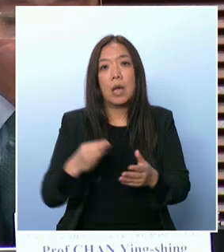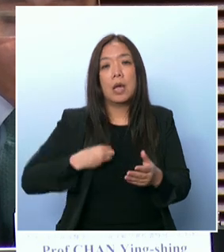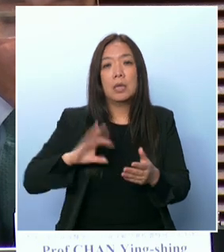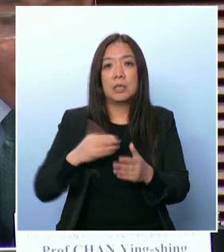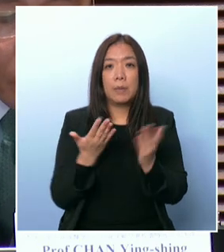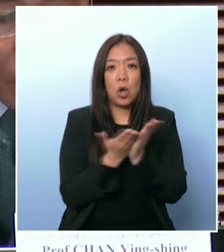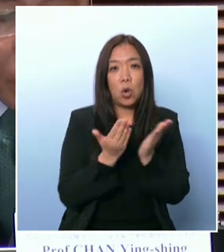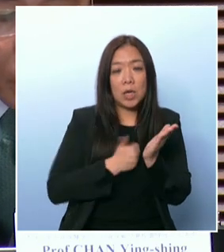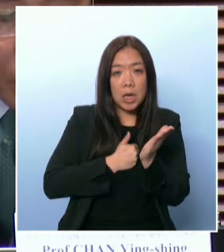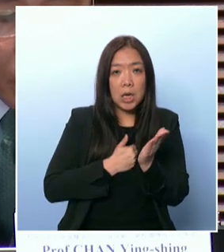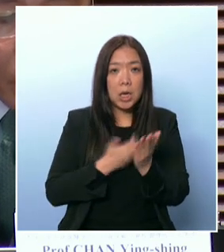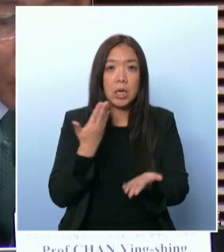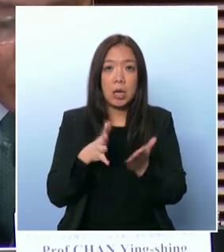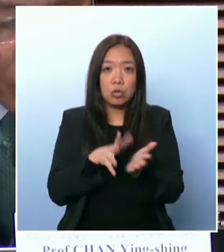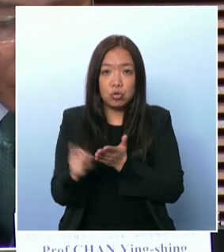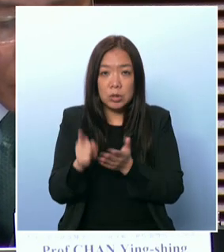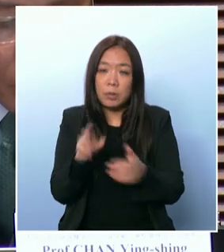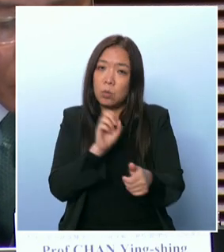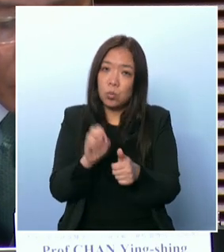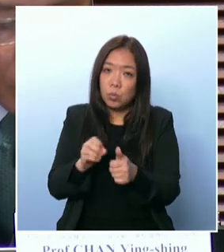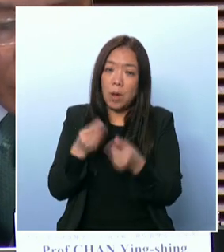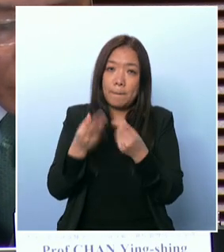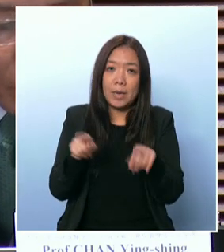important. Now, we have several rooms in the residence